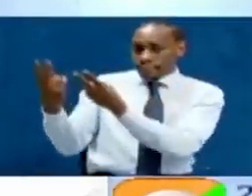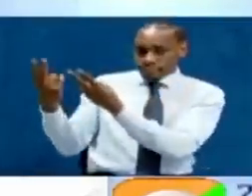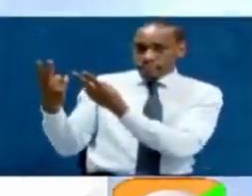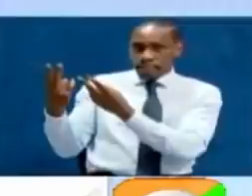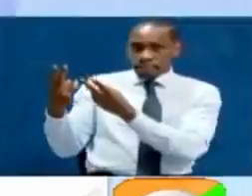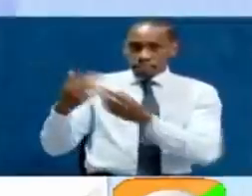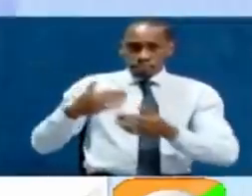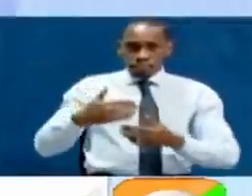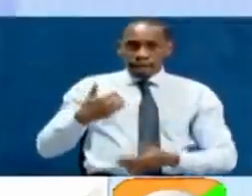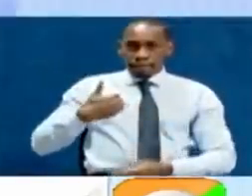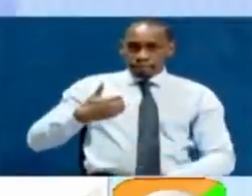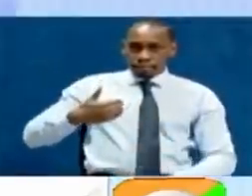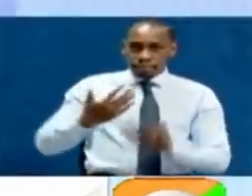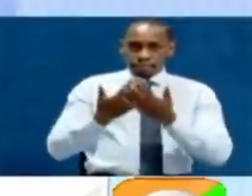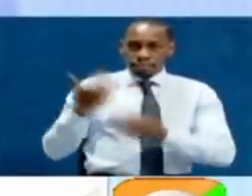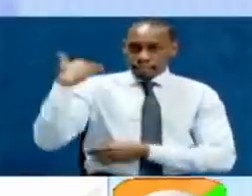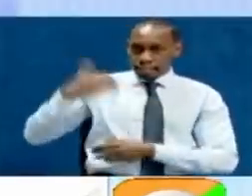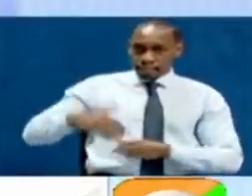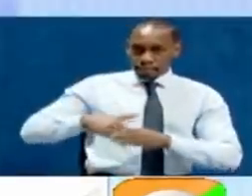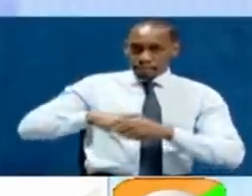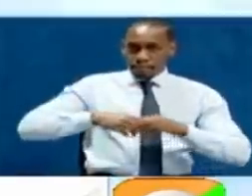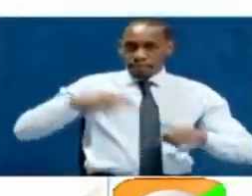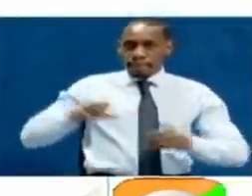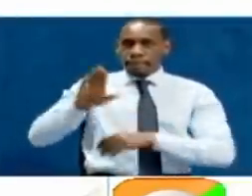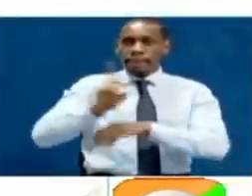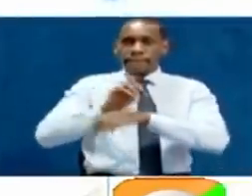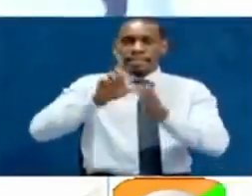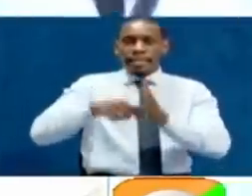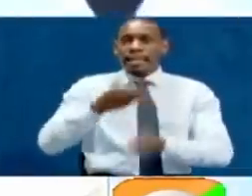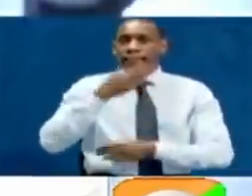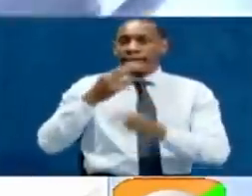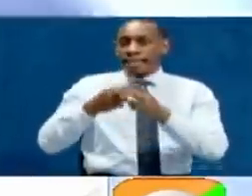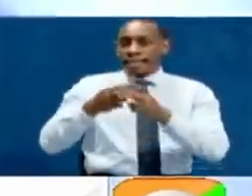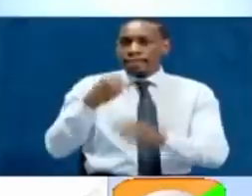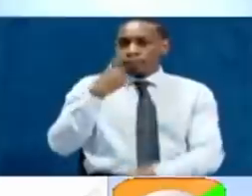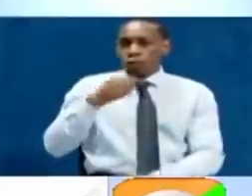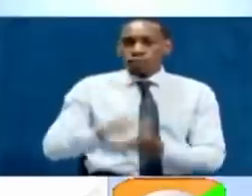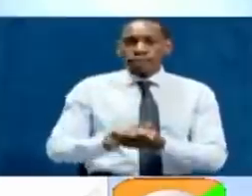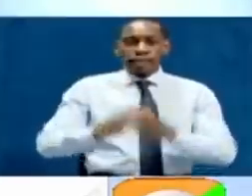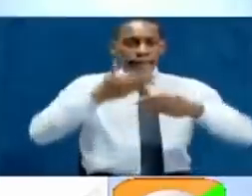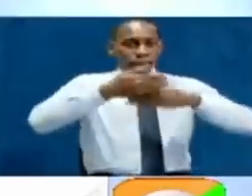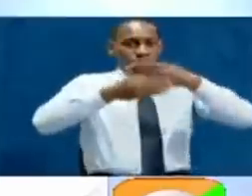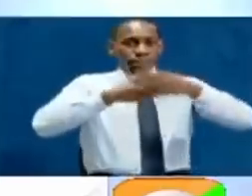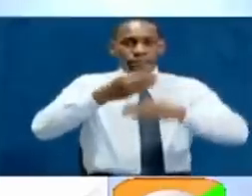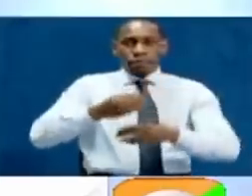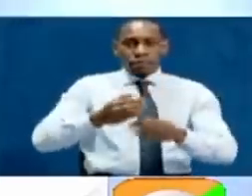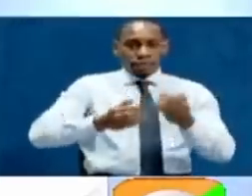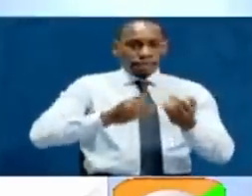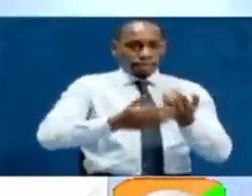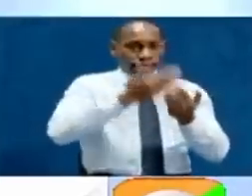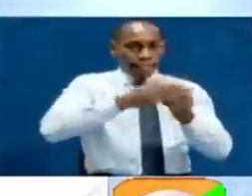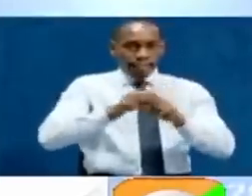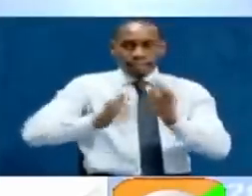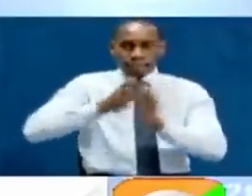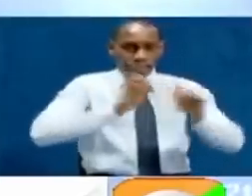removing an object from his back pocket. 5 minutes later, a man who has been identified as the apartment's caretaker arrives and dashes to